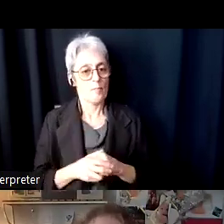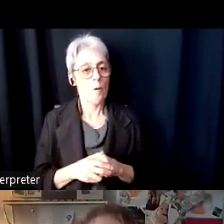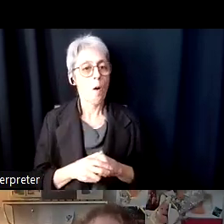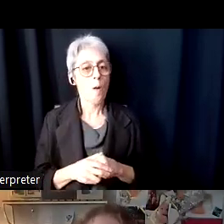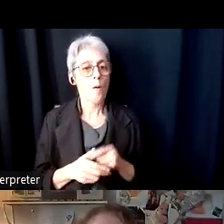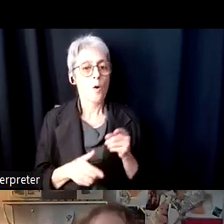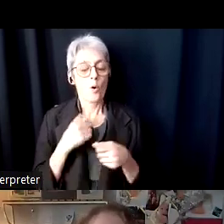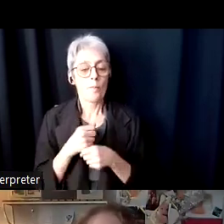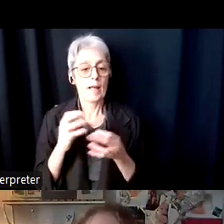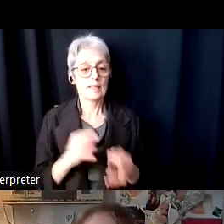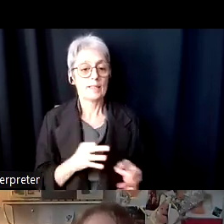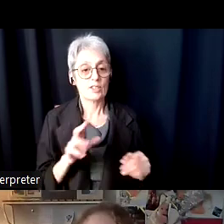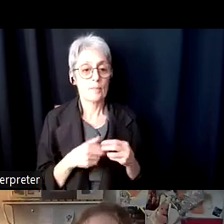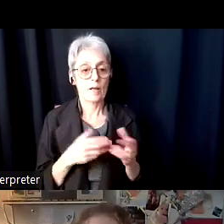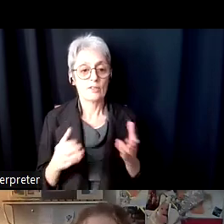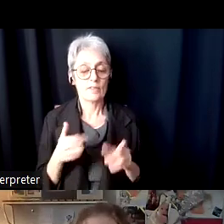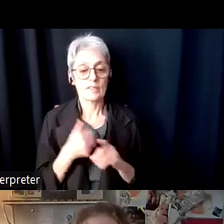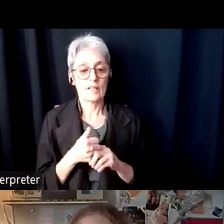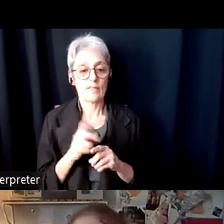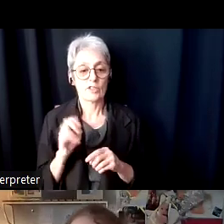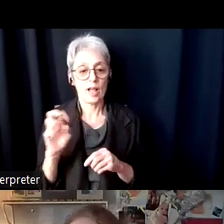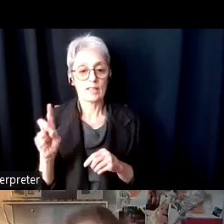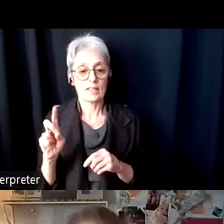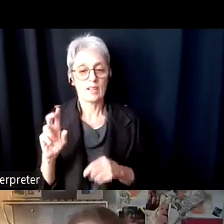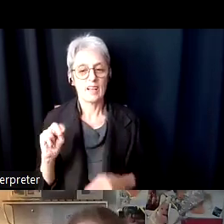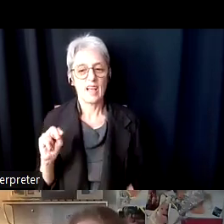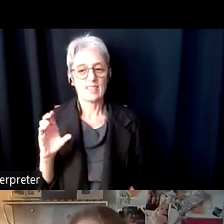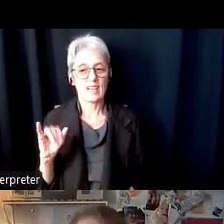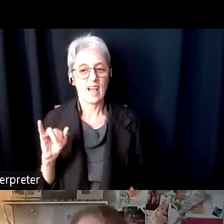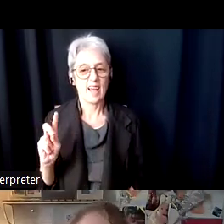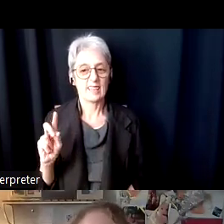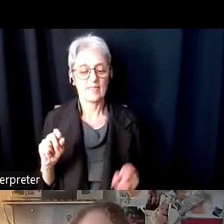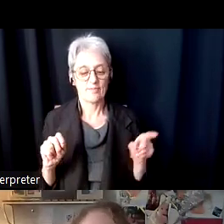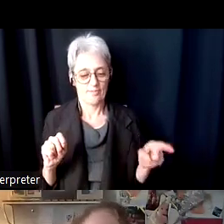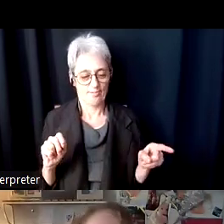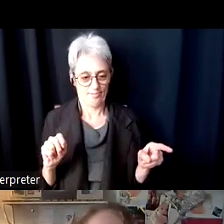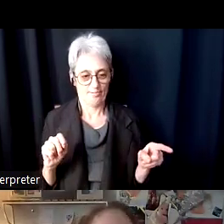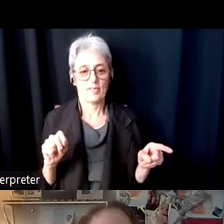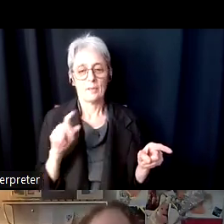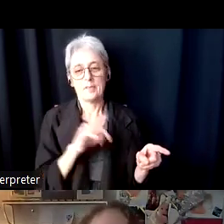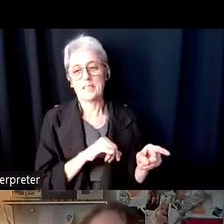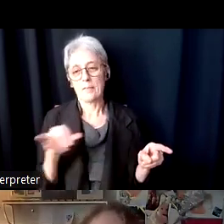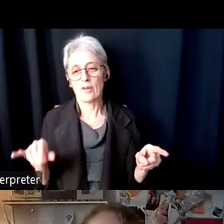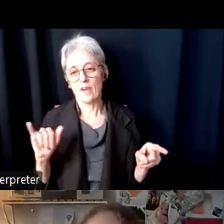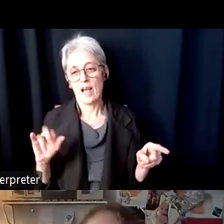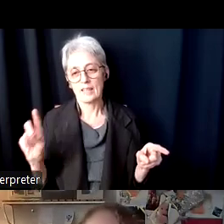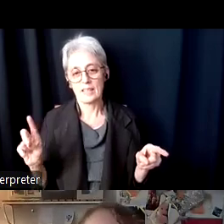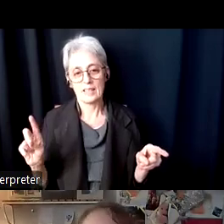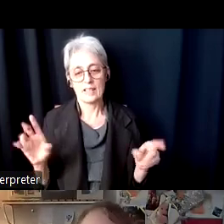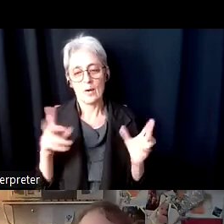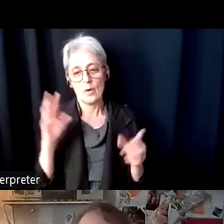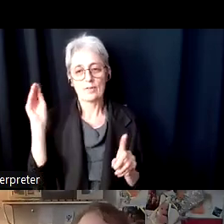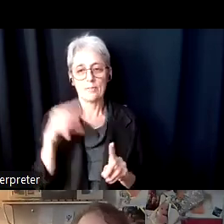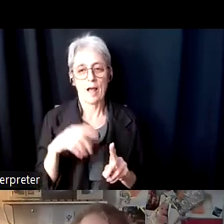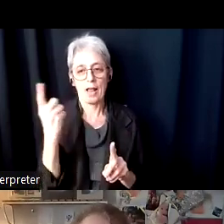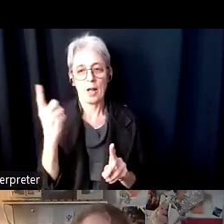are self-directed. And this is just for NCI-AD because the data looked very similar for IDD. So I just wanted to spotlight one of the surveys. And this